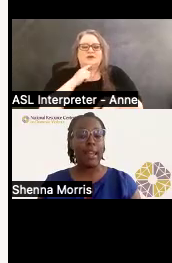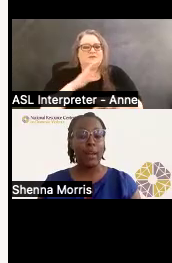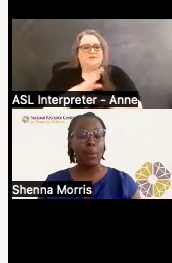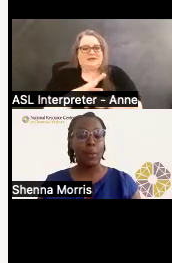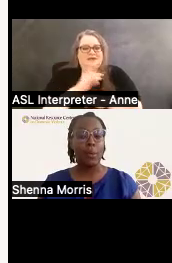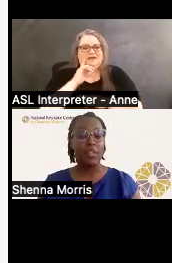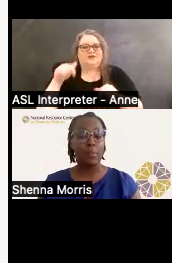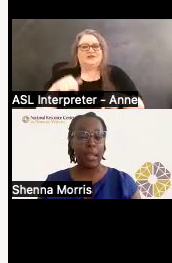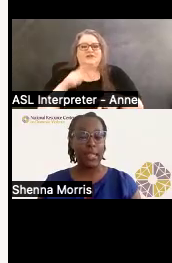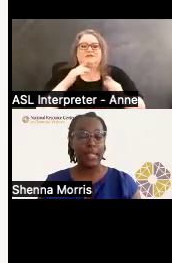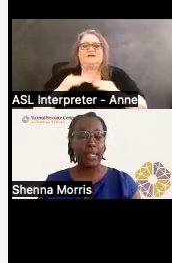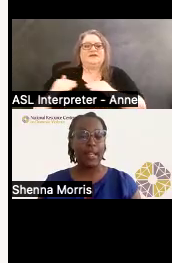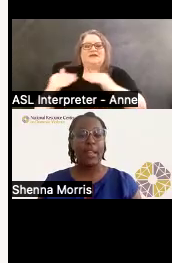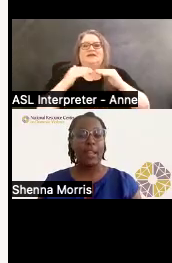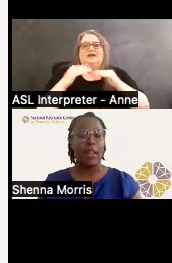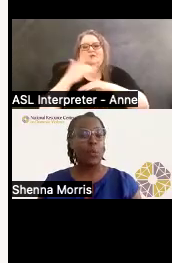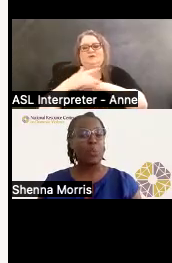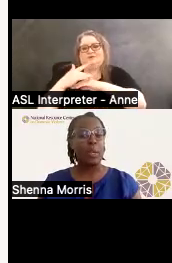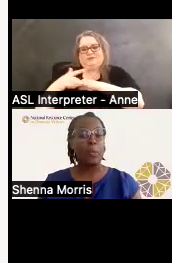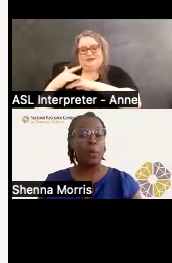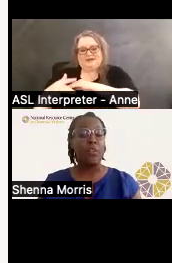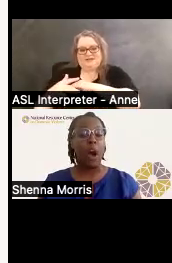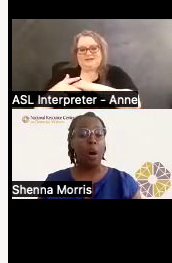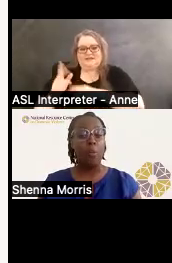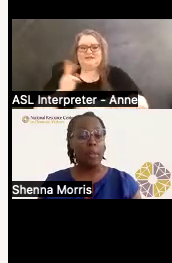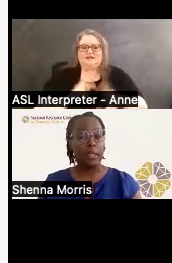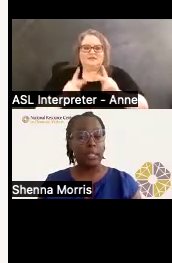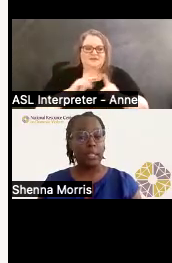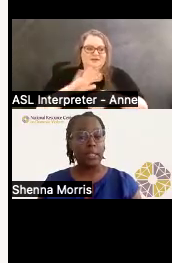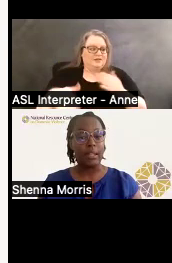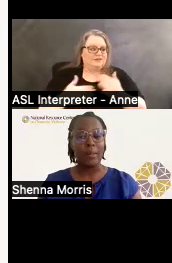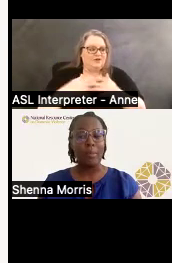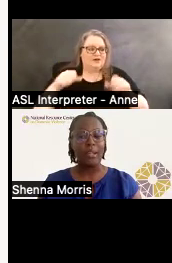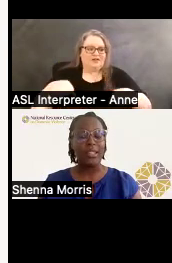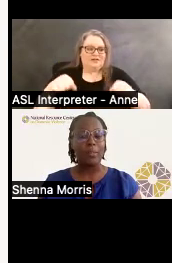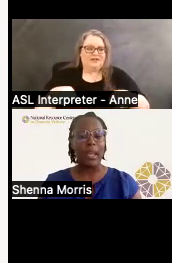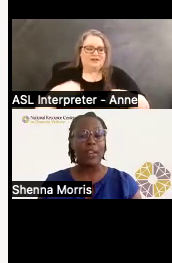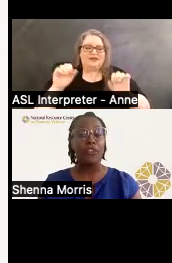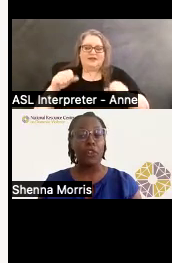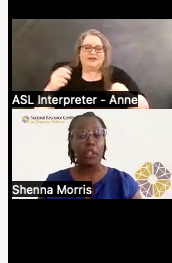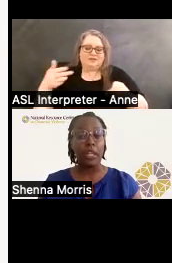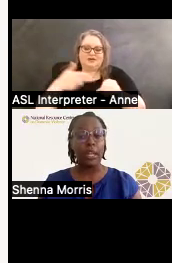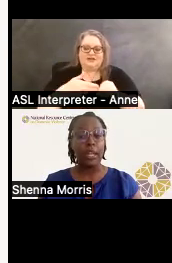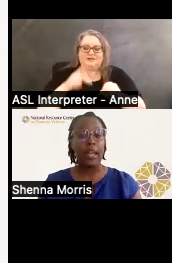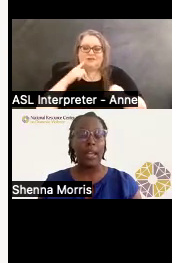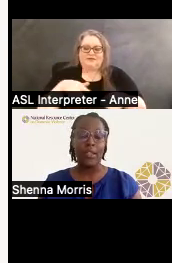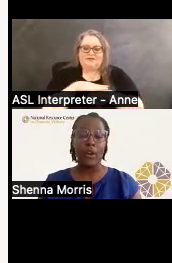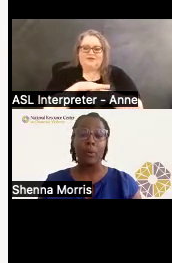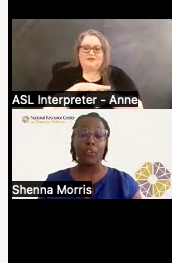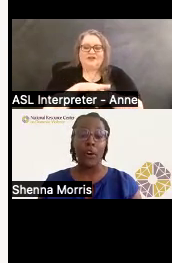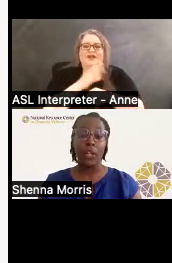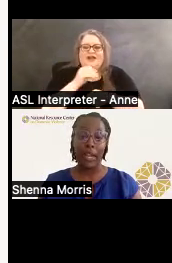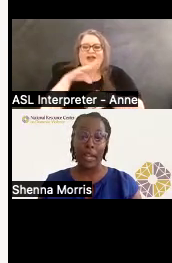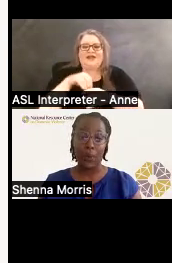an equitable space in which people of all abilities can participate fully and in